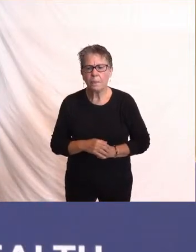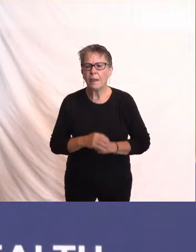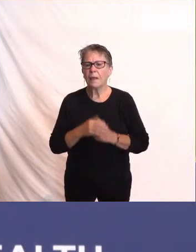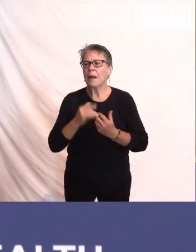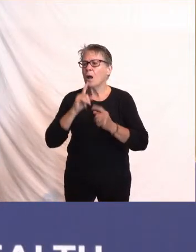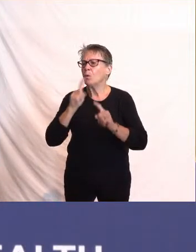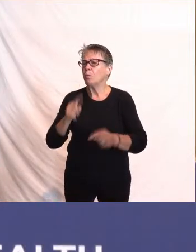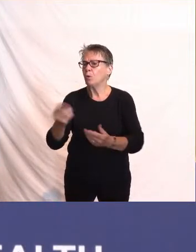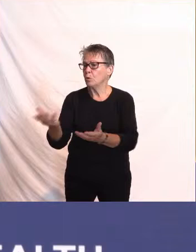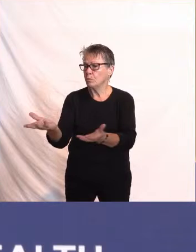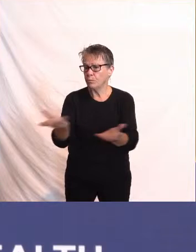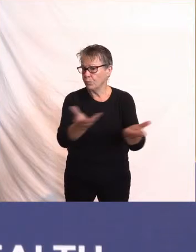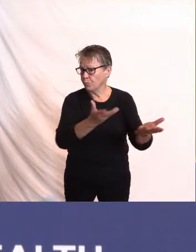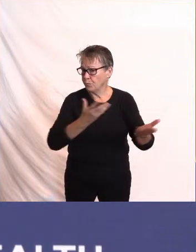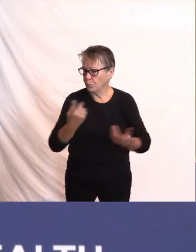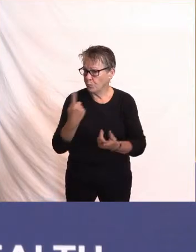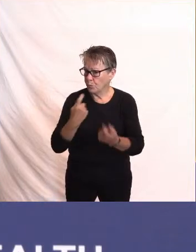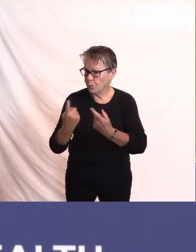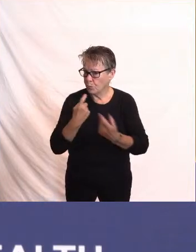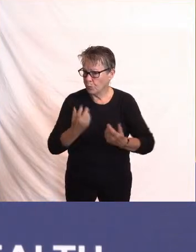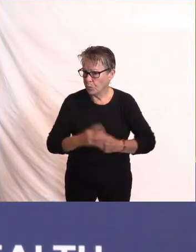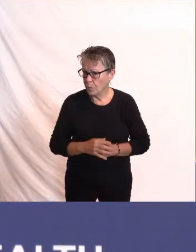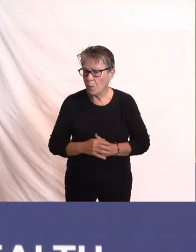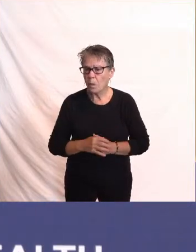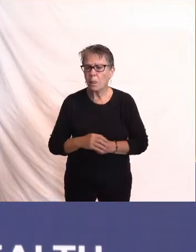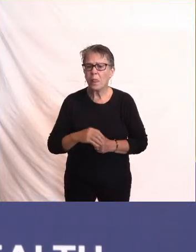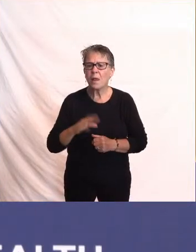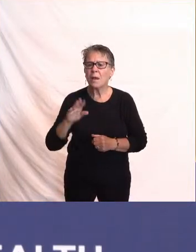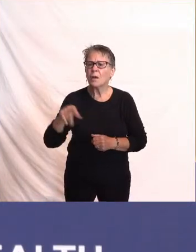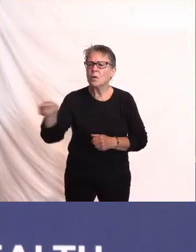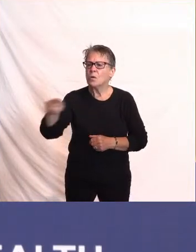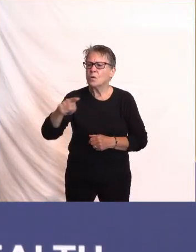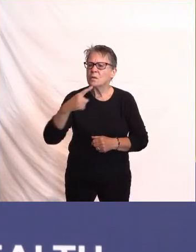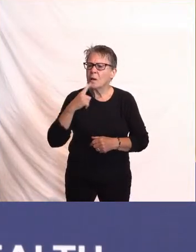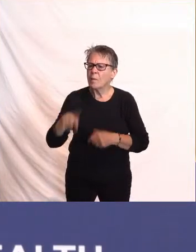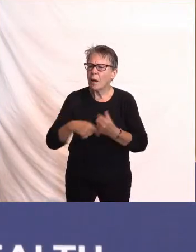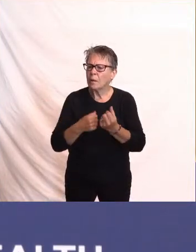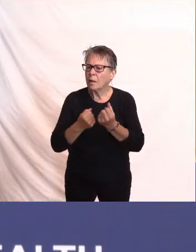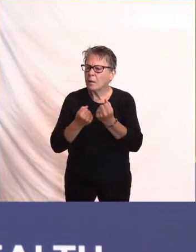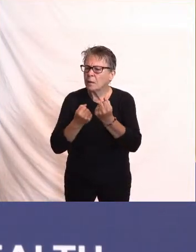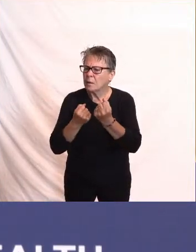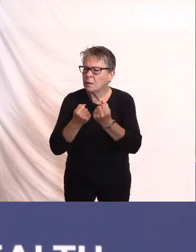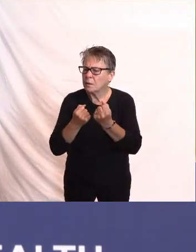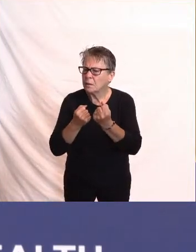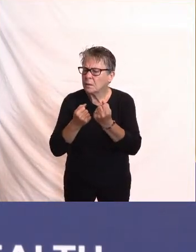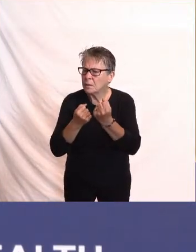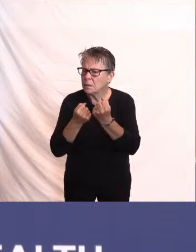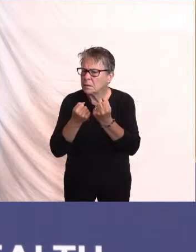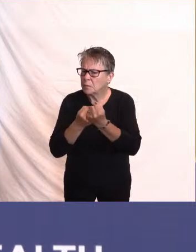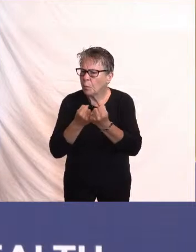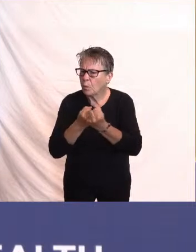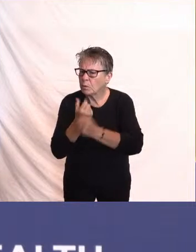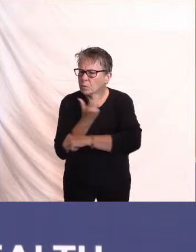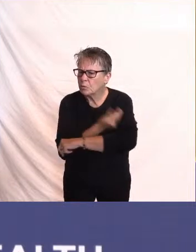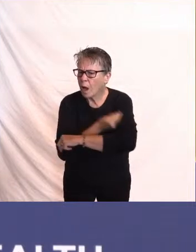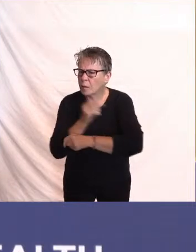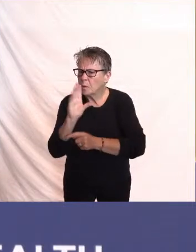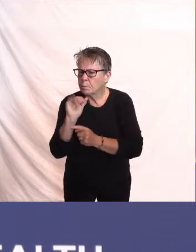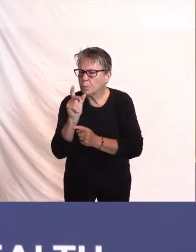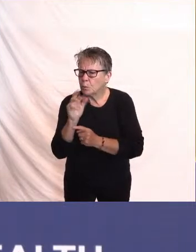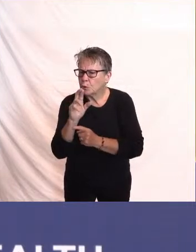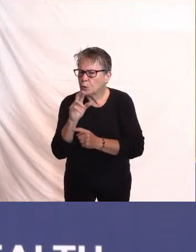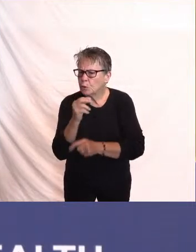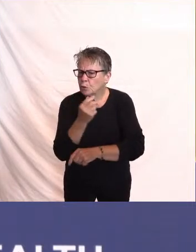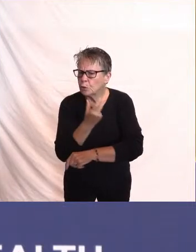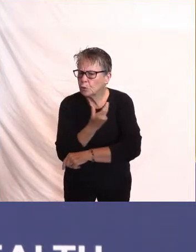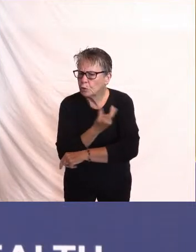A question about booster shots on the online on the panel that the webpage, the COVID webpage.